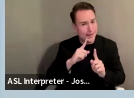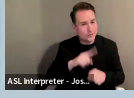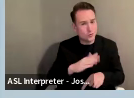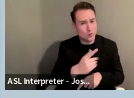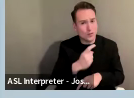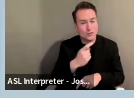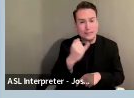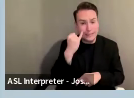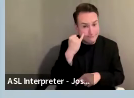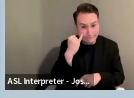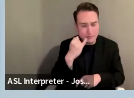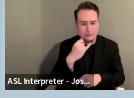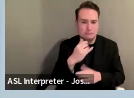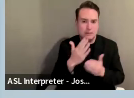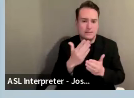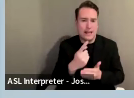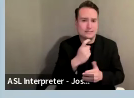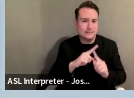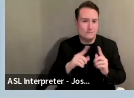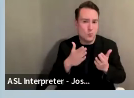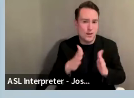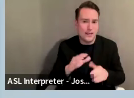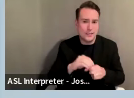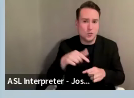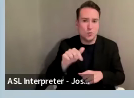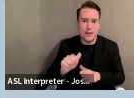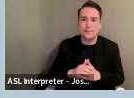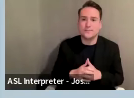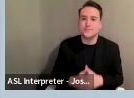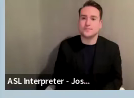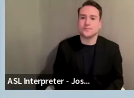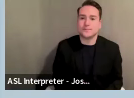refine it in the chat or the Q&A.